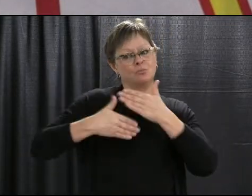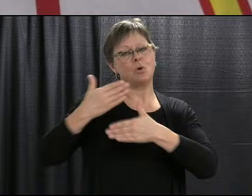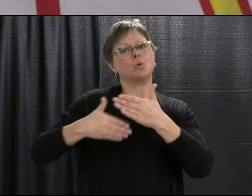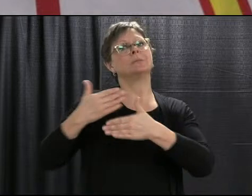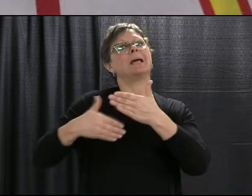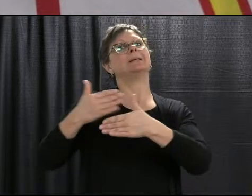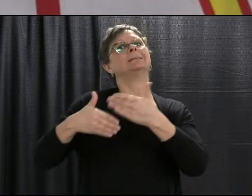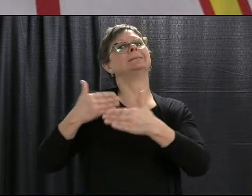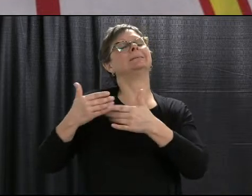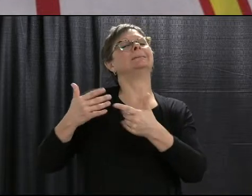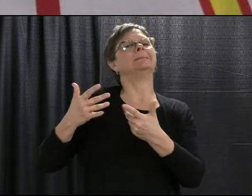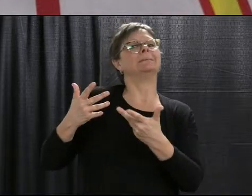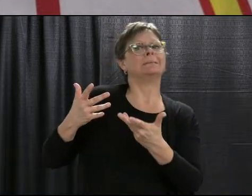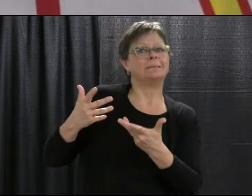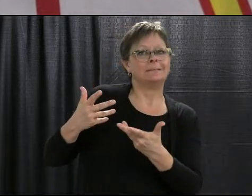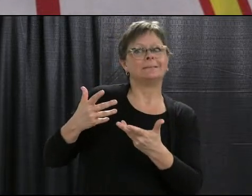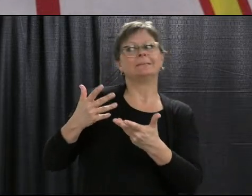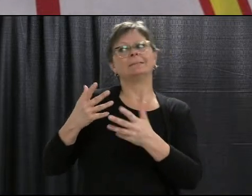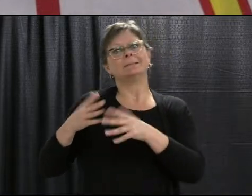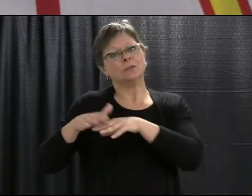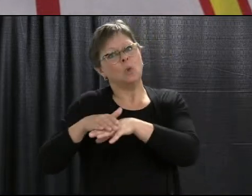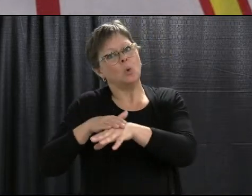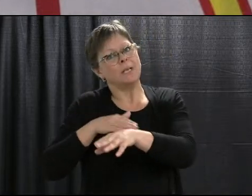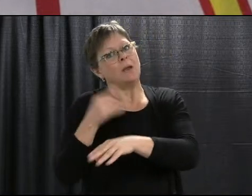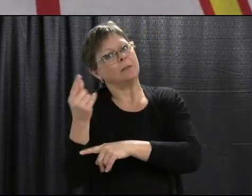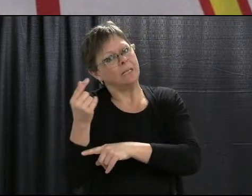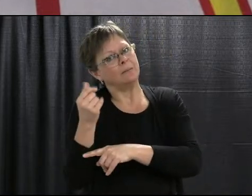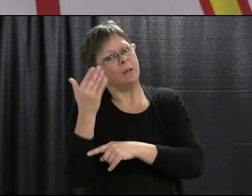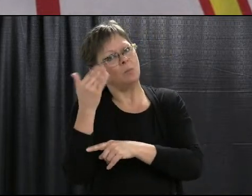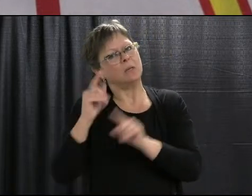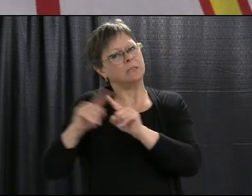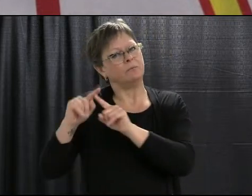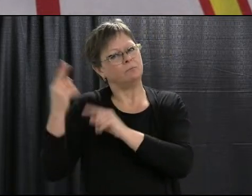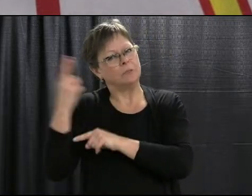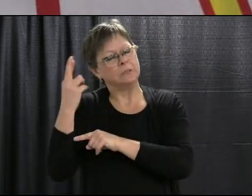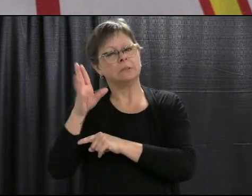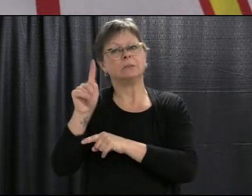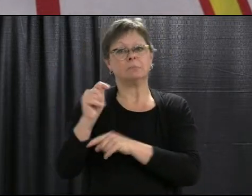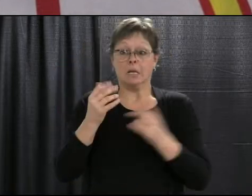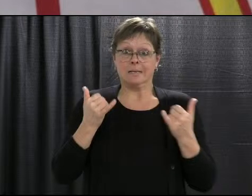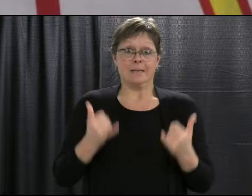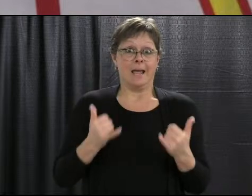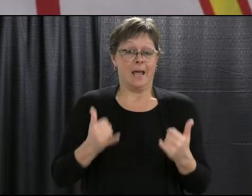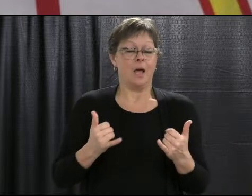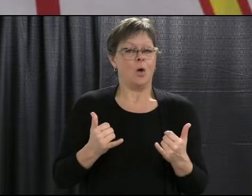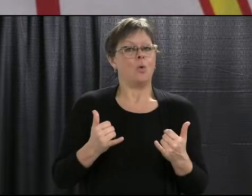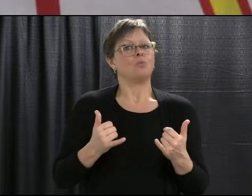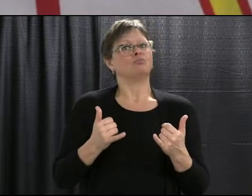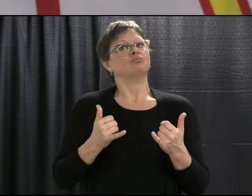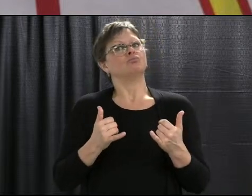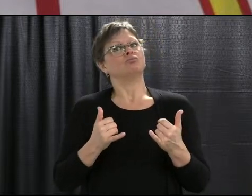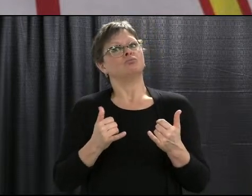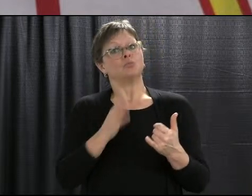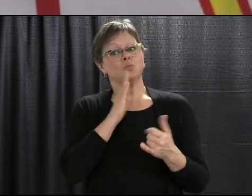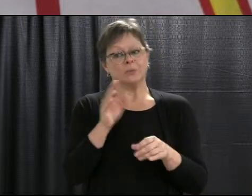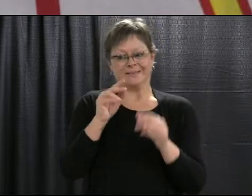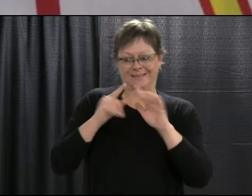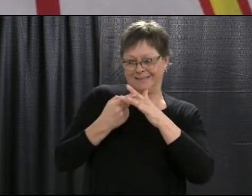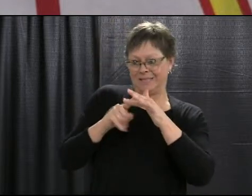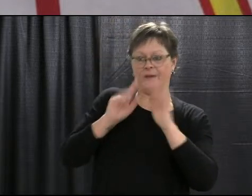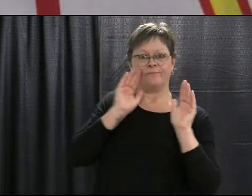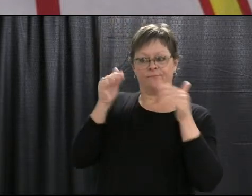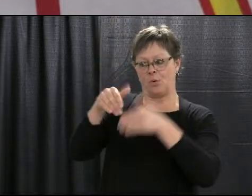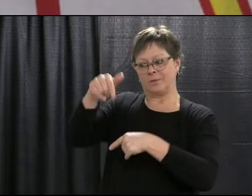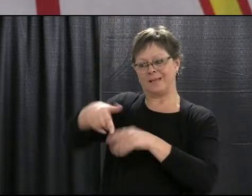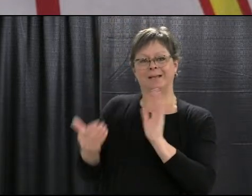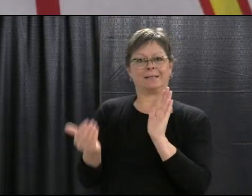down because of the diplomatic challenges. We now have a pathway to start working on that again,